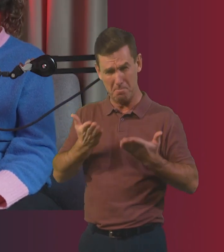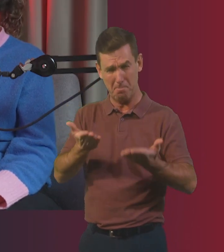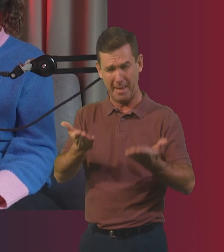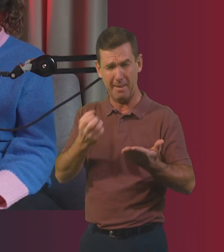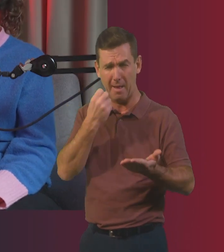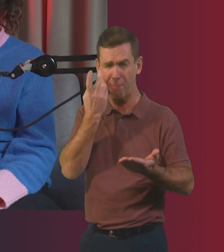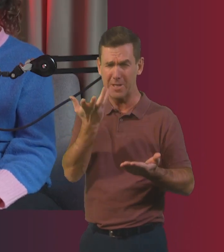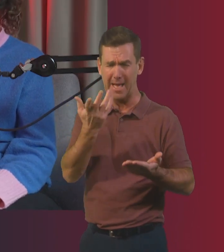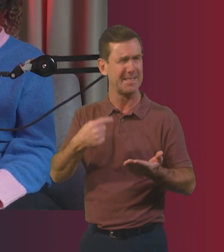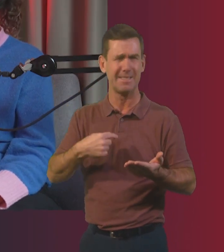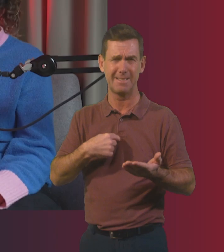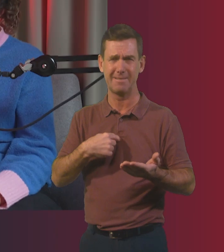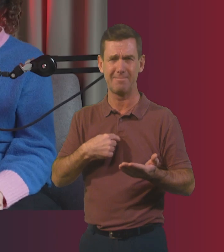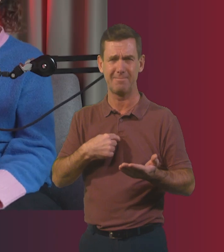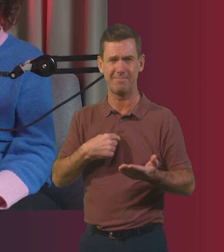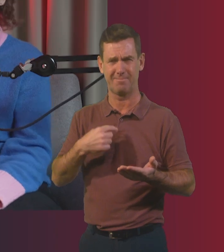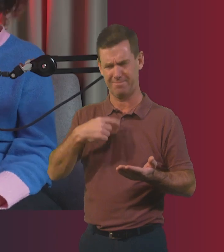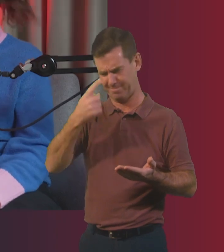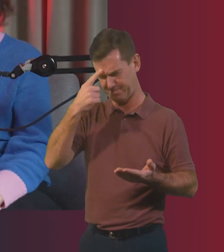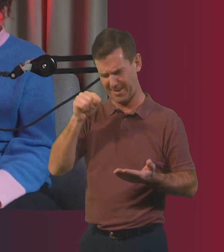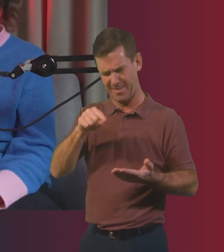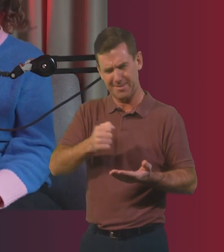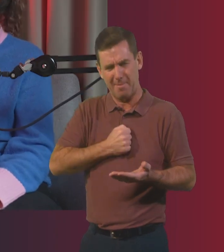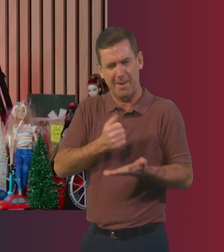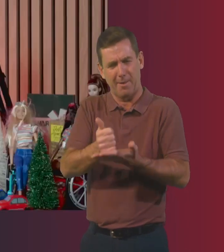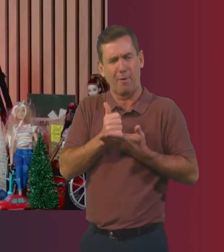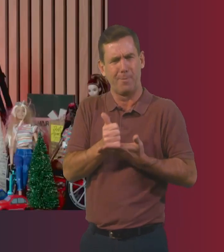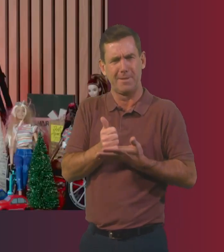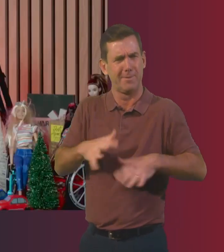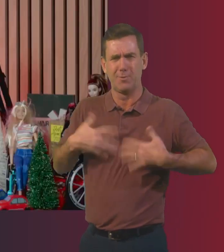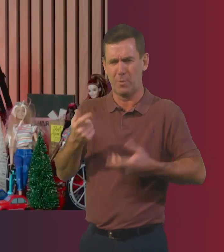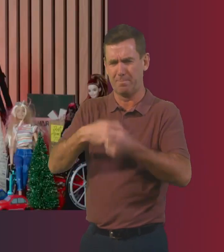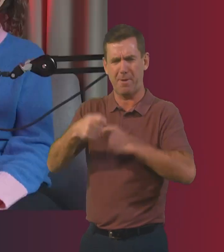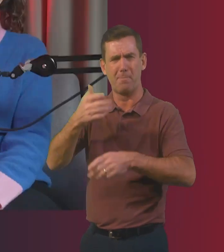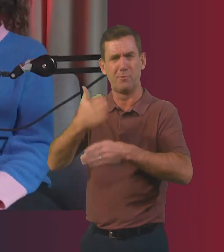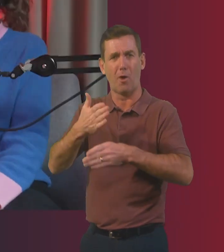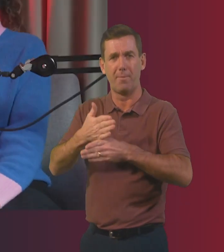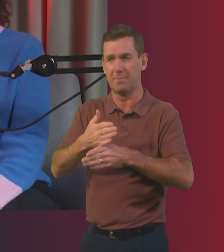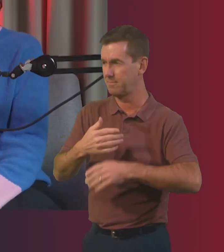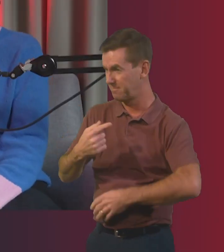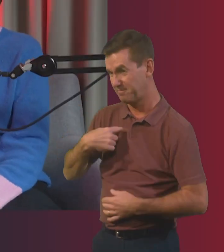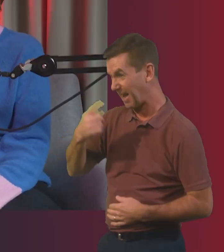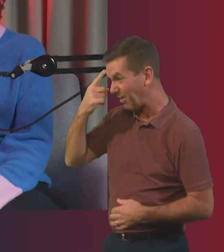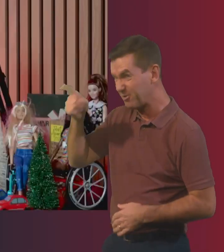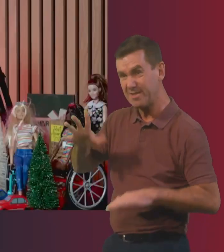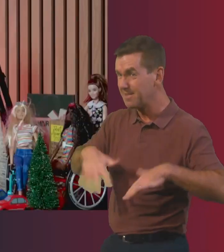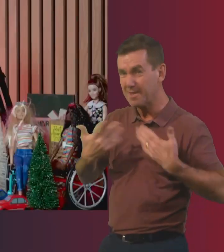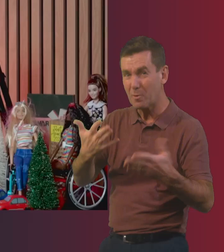because my therapy would then become my job. And I was like, wait, this is too much. Thought you were going to say, I didn't want to work. Period.